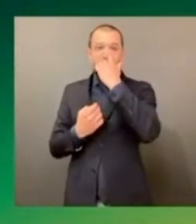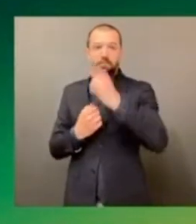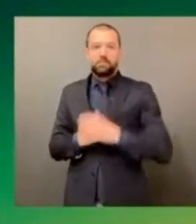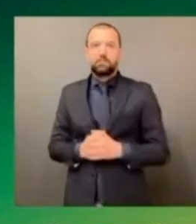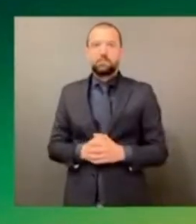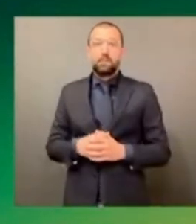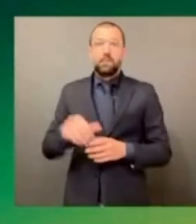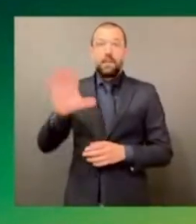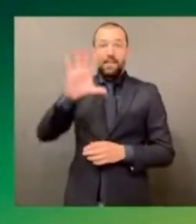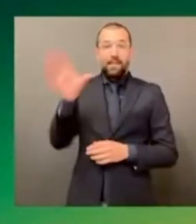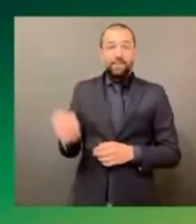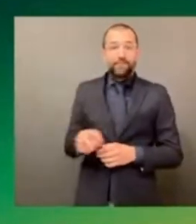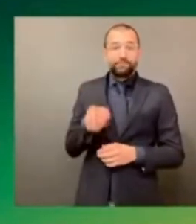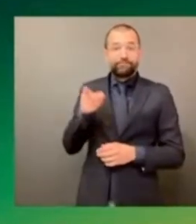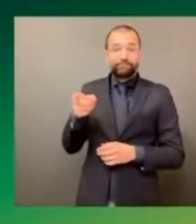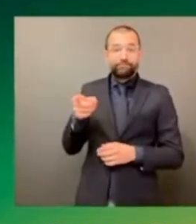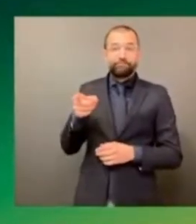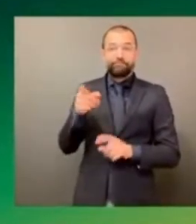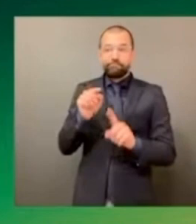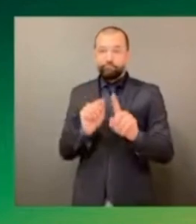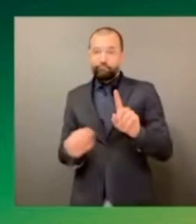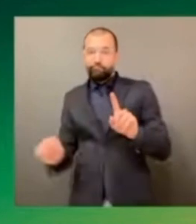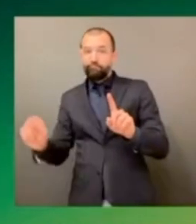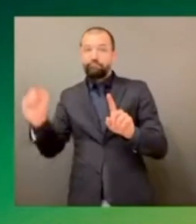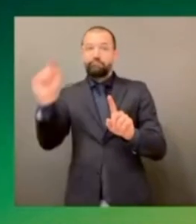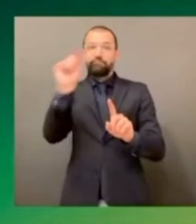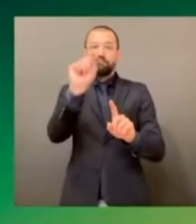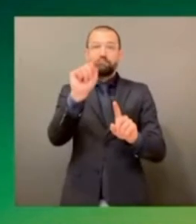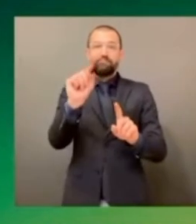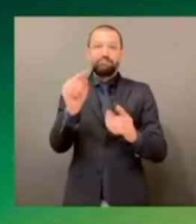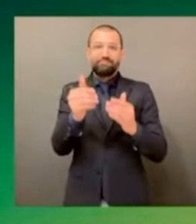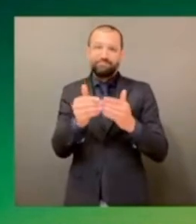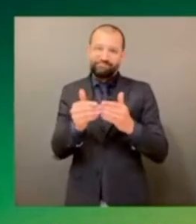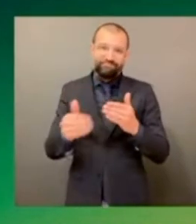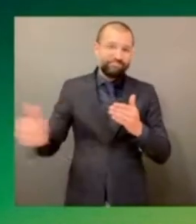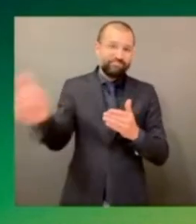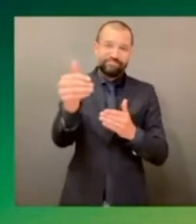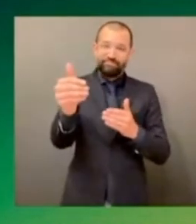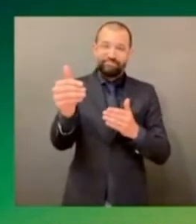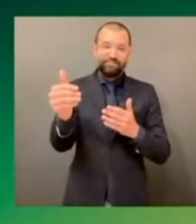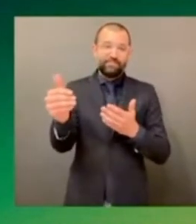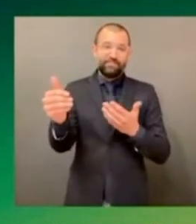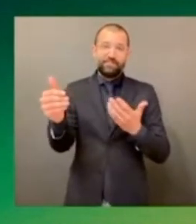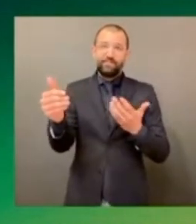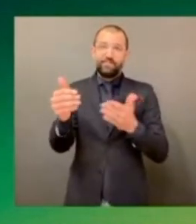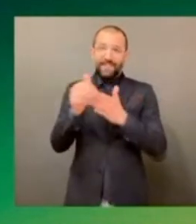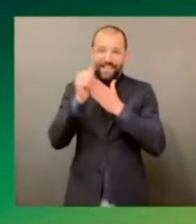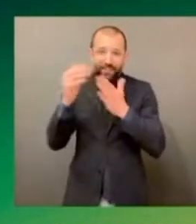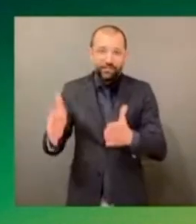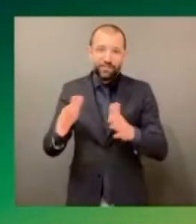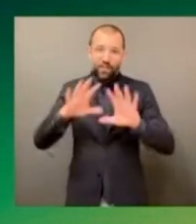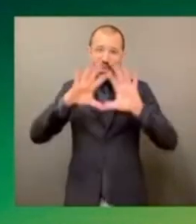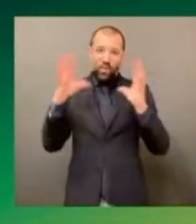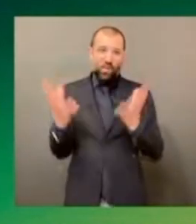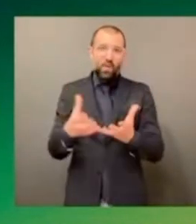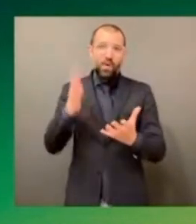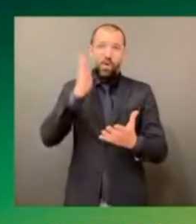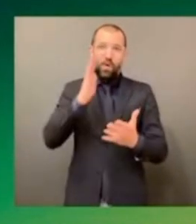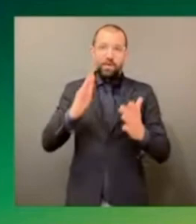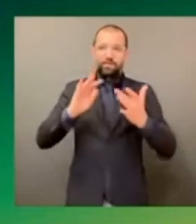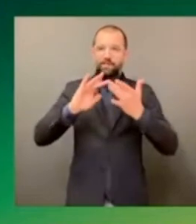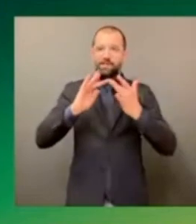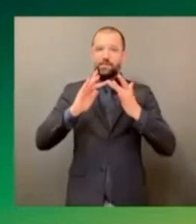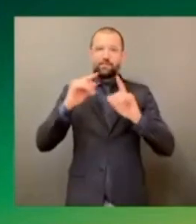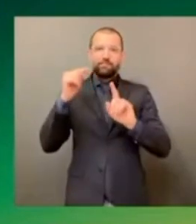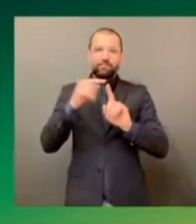Africa that lead the world in digital solutions, yet other places on the continent that